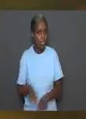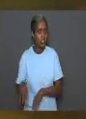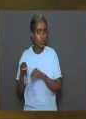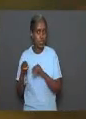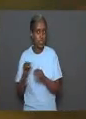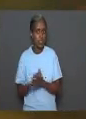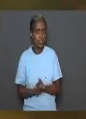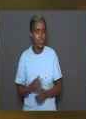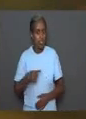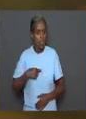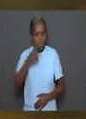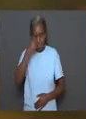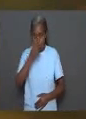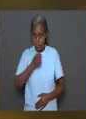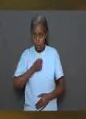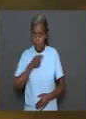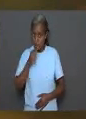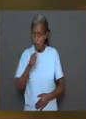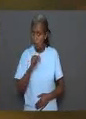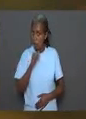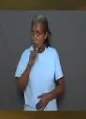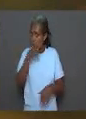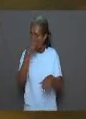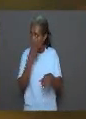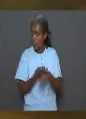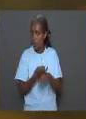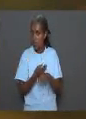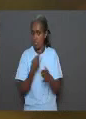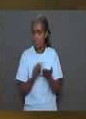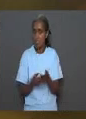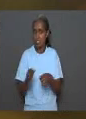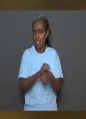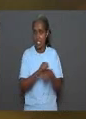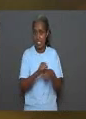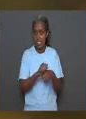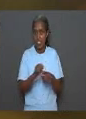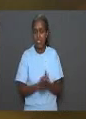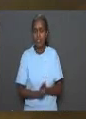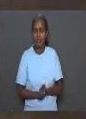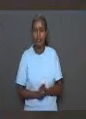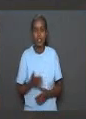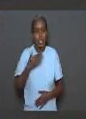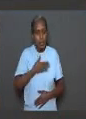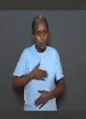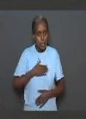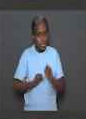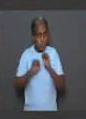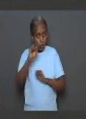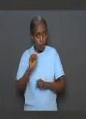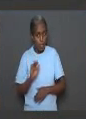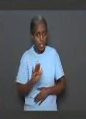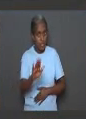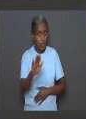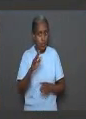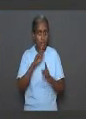Welcome back, students. I am sure that you had no trouble with this exercise. Please